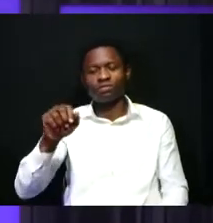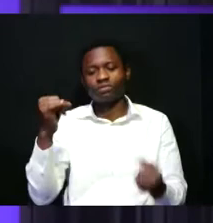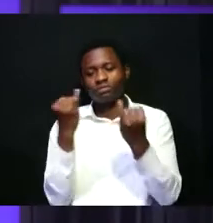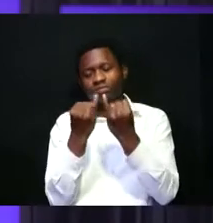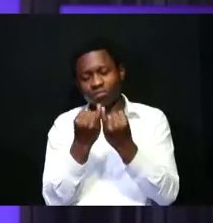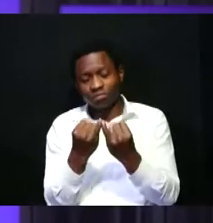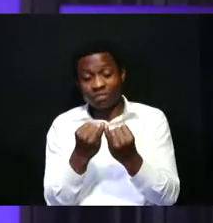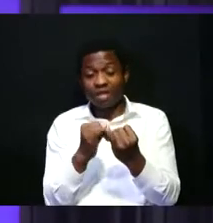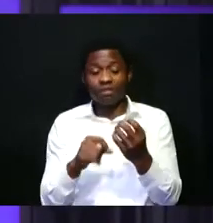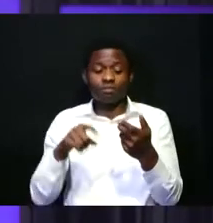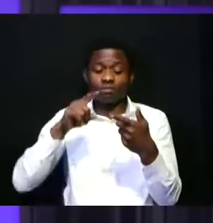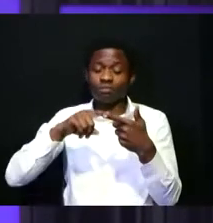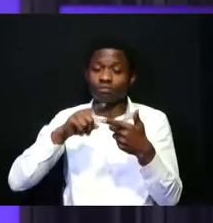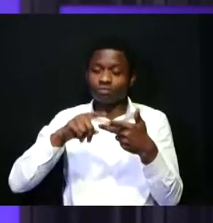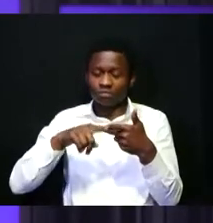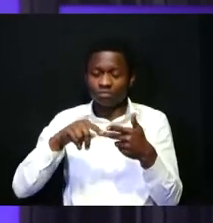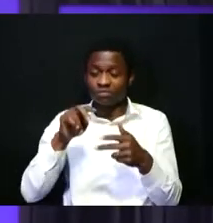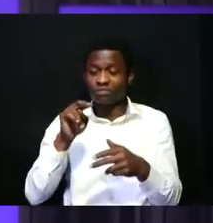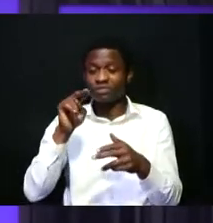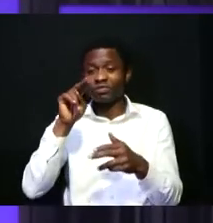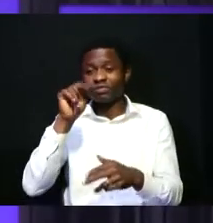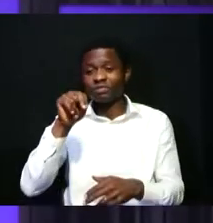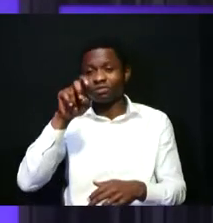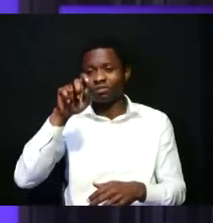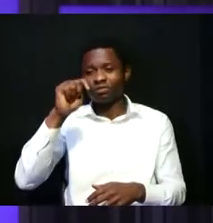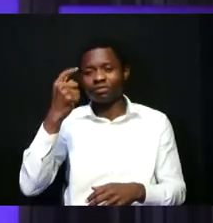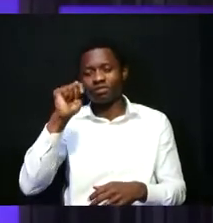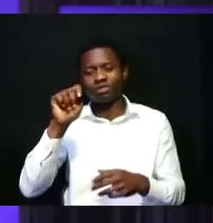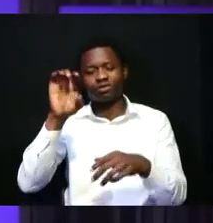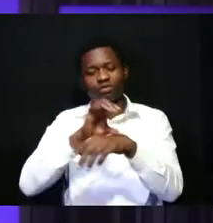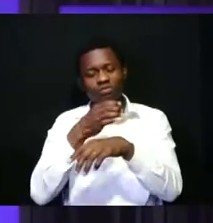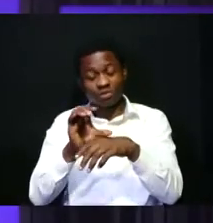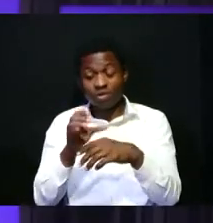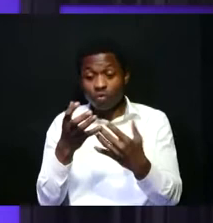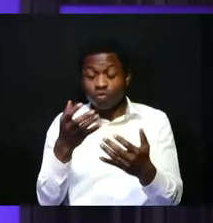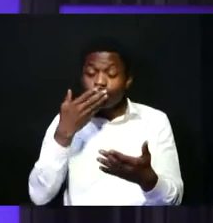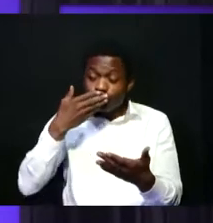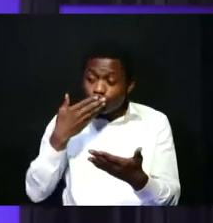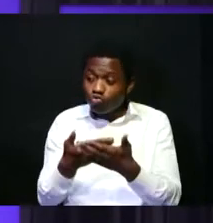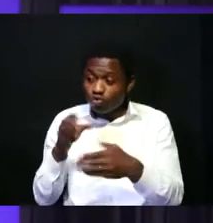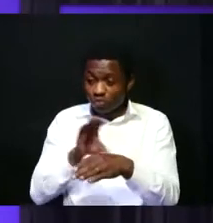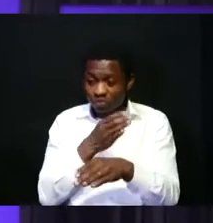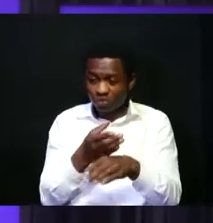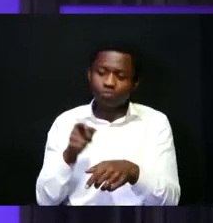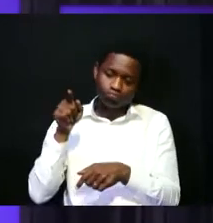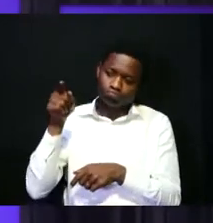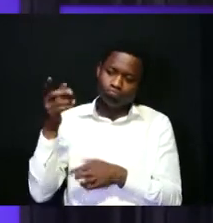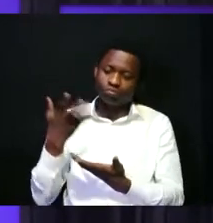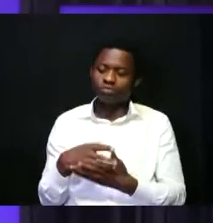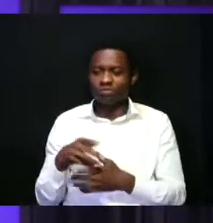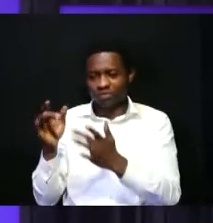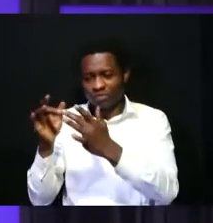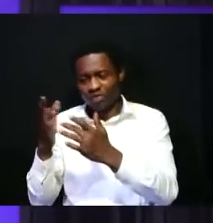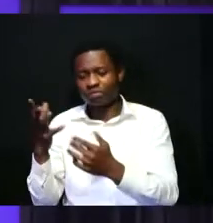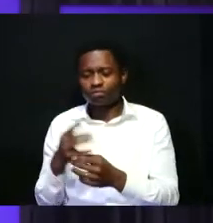by Next Computers, your home of top-class quality computers and accessories, photocopiers and money